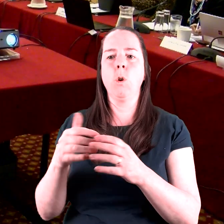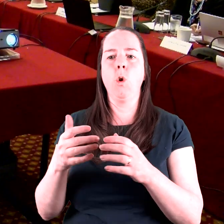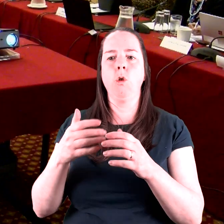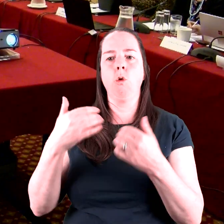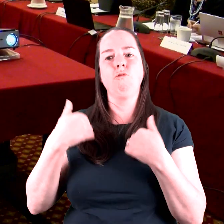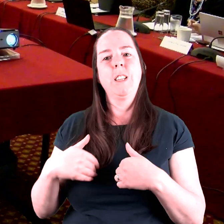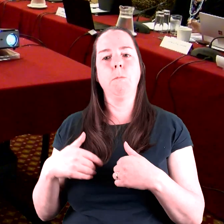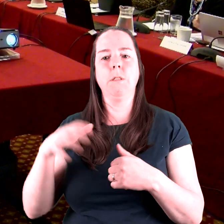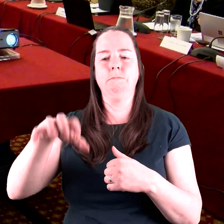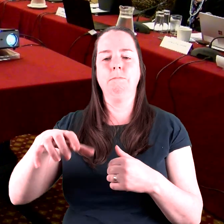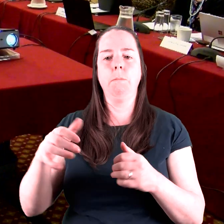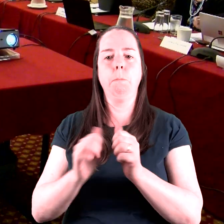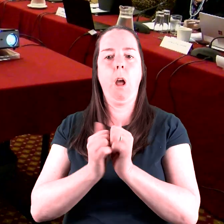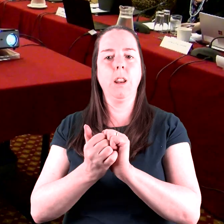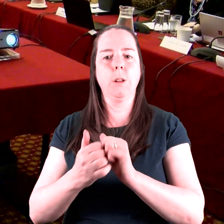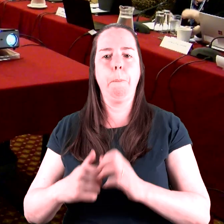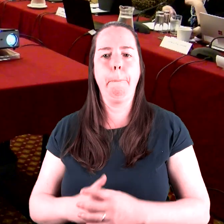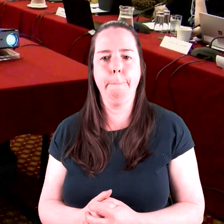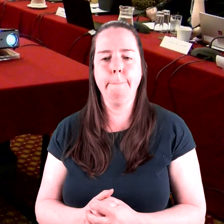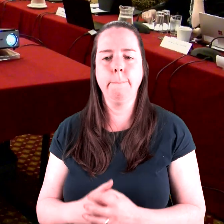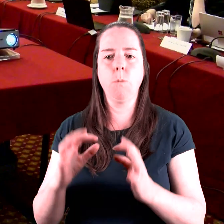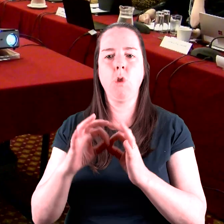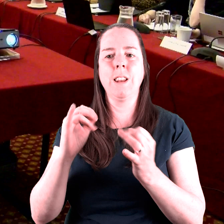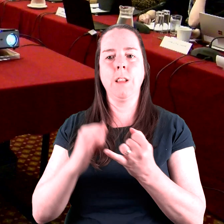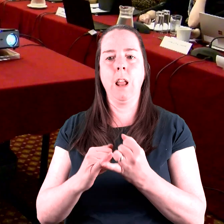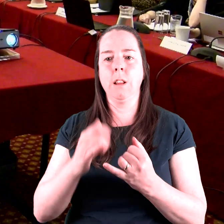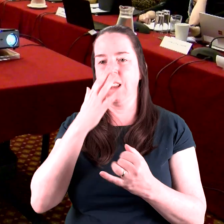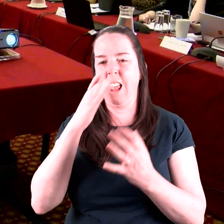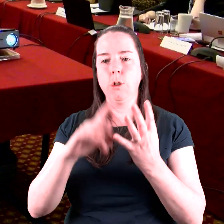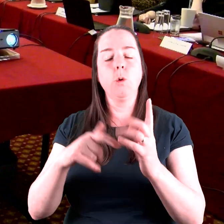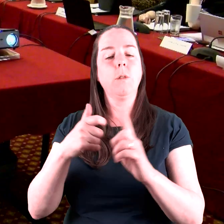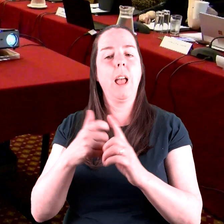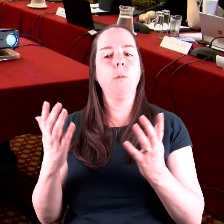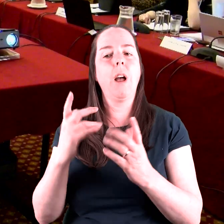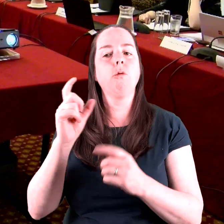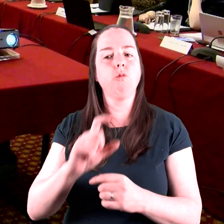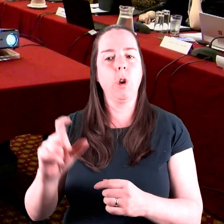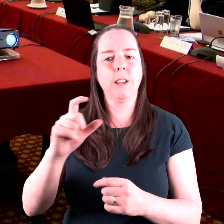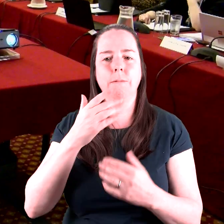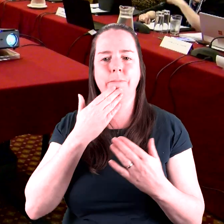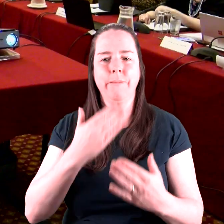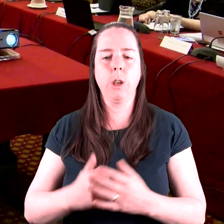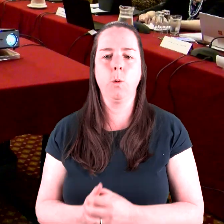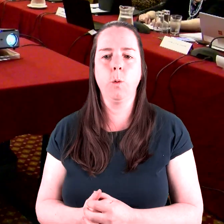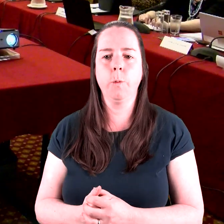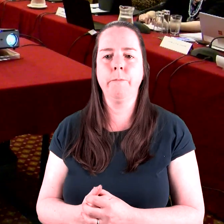Partnership. Brenda Scanlon, Age UK in Croydon. Thank you.